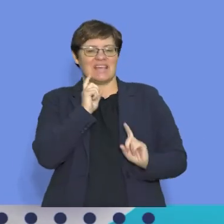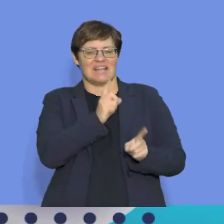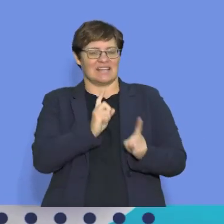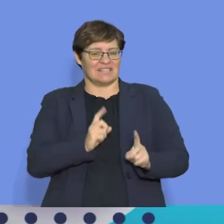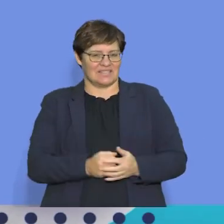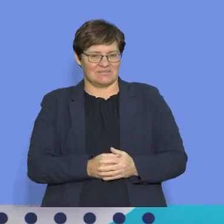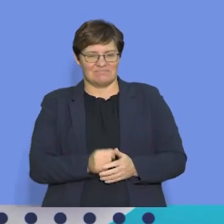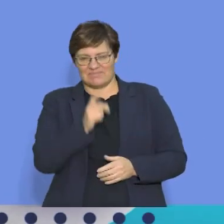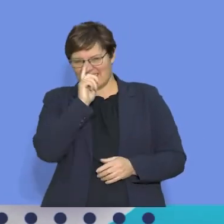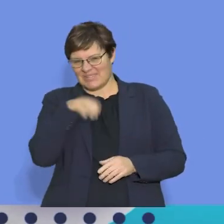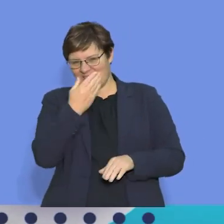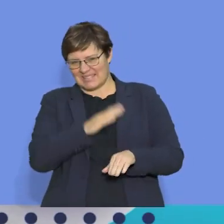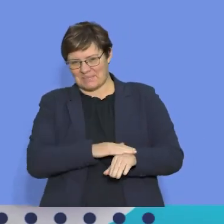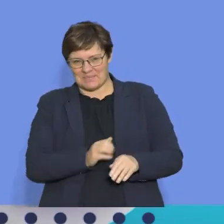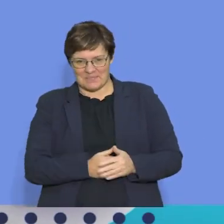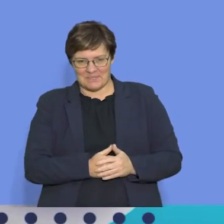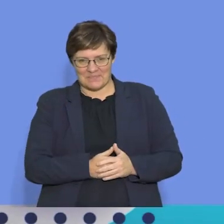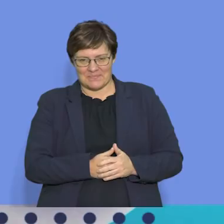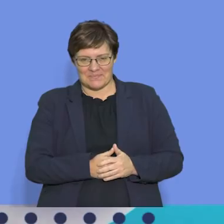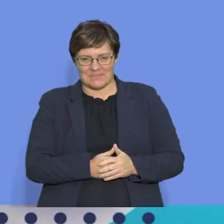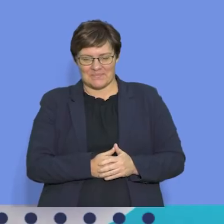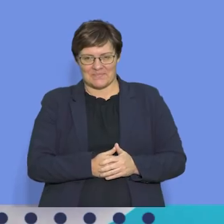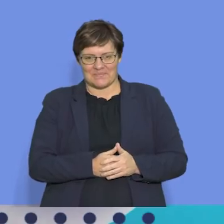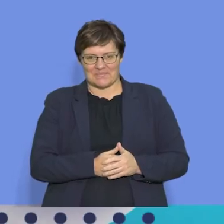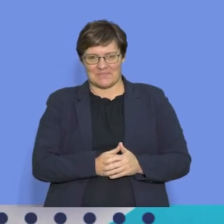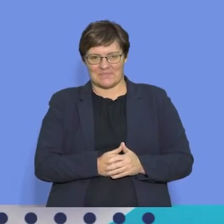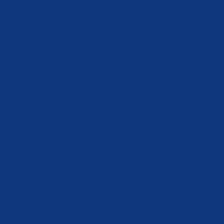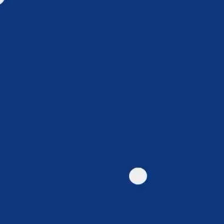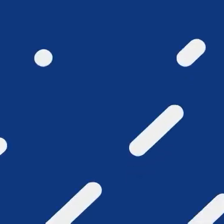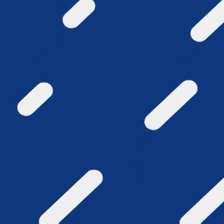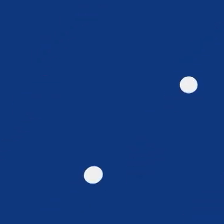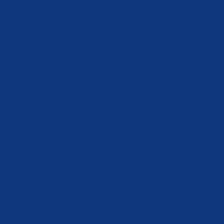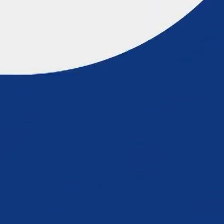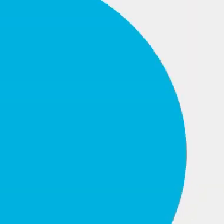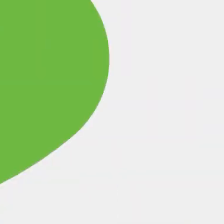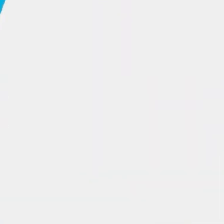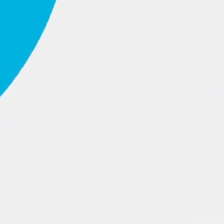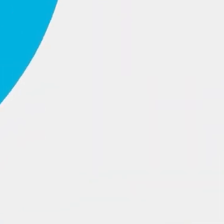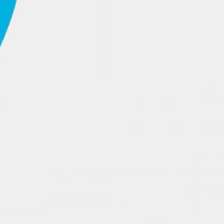section very easy to do. See you next time.